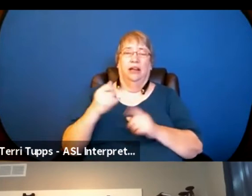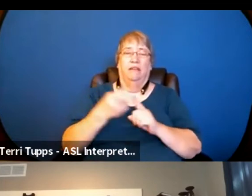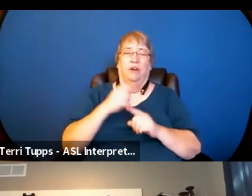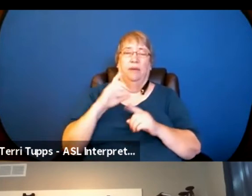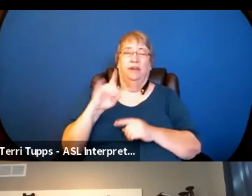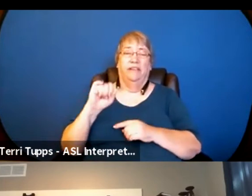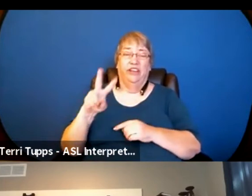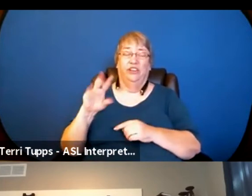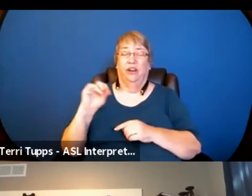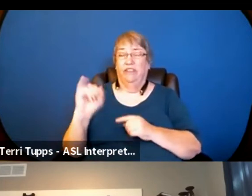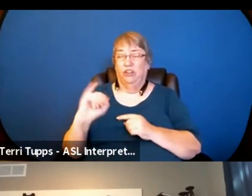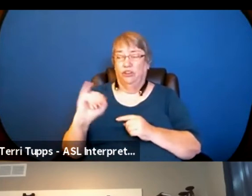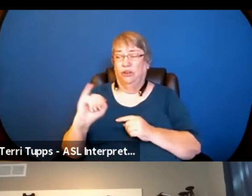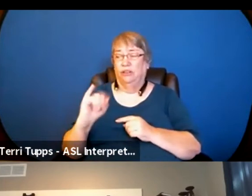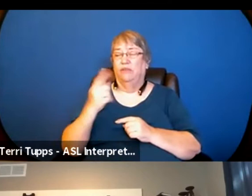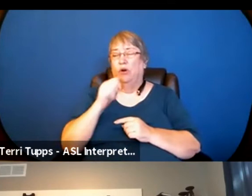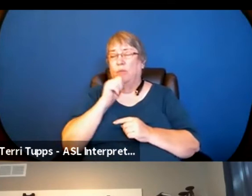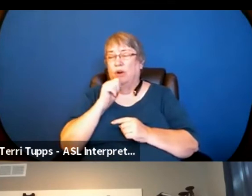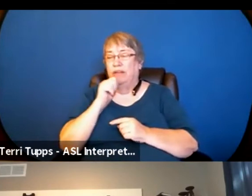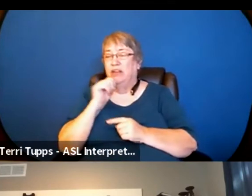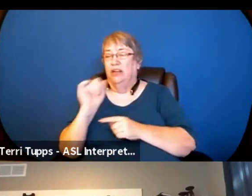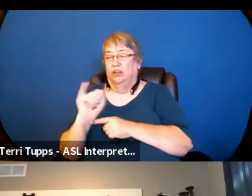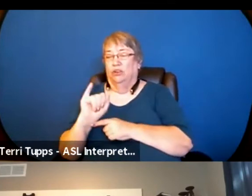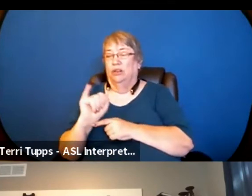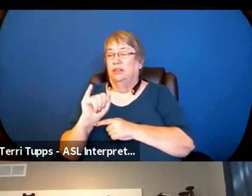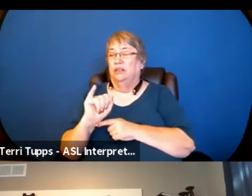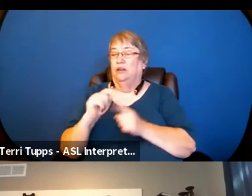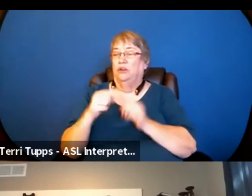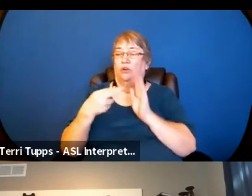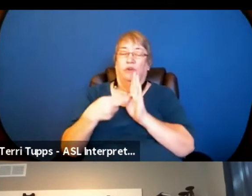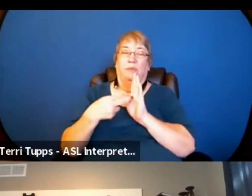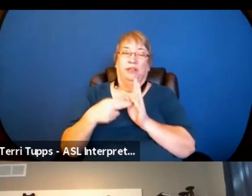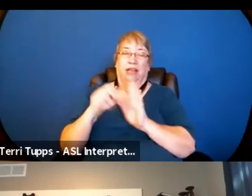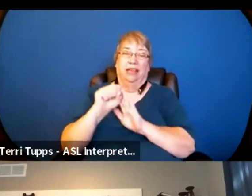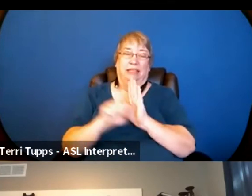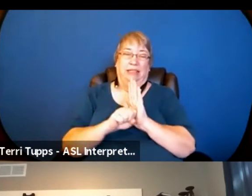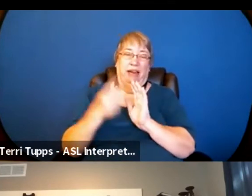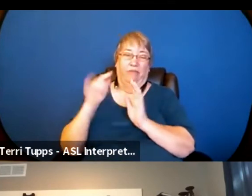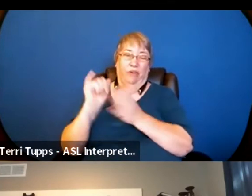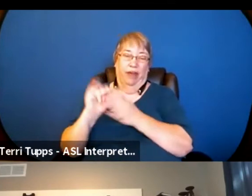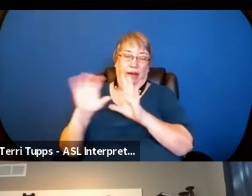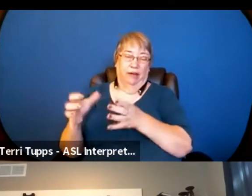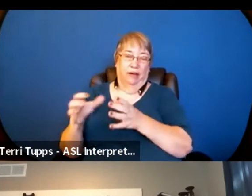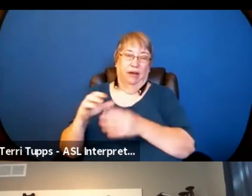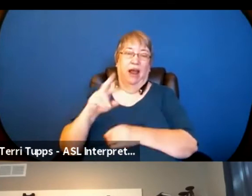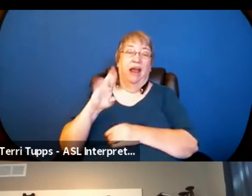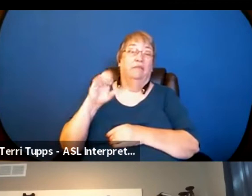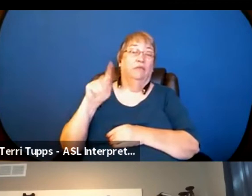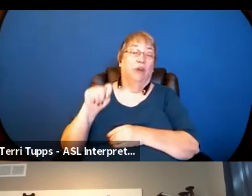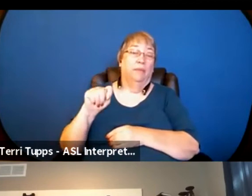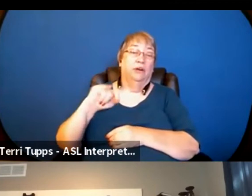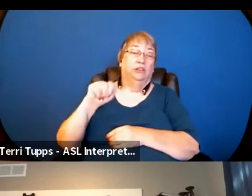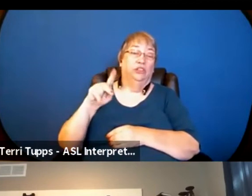of Insurance for the private insurance sector to represent the state on that angle as well, and Barbara Drake, who also represented